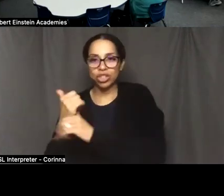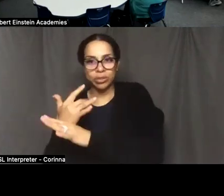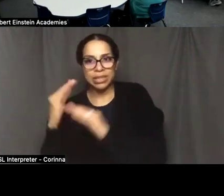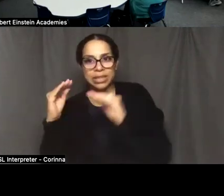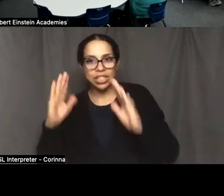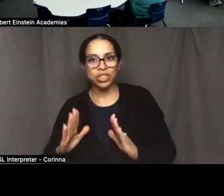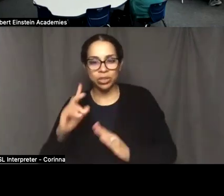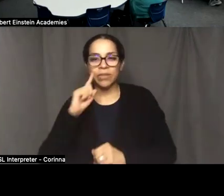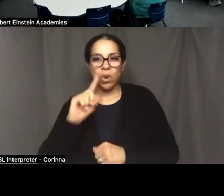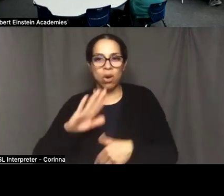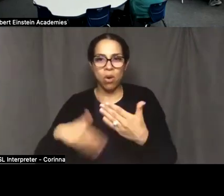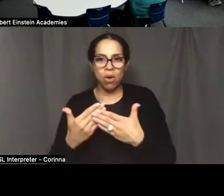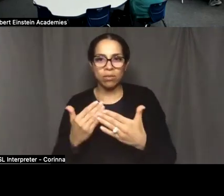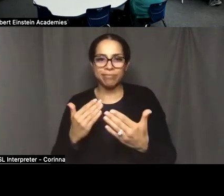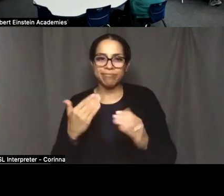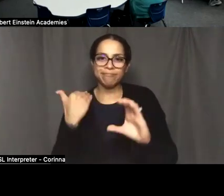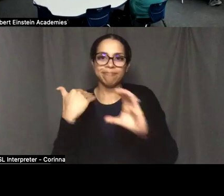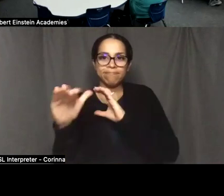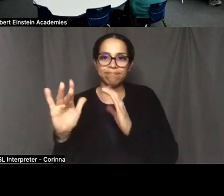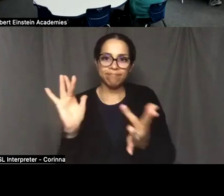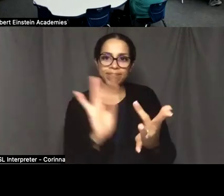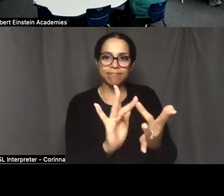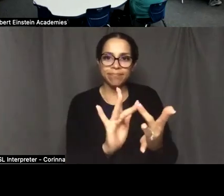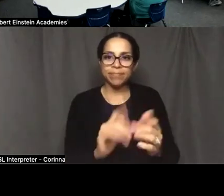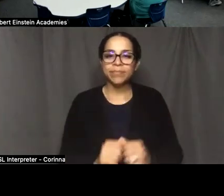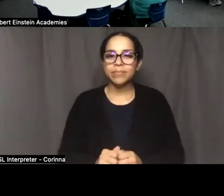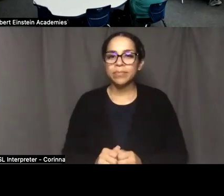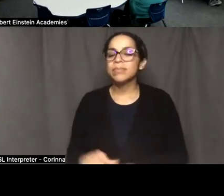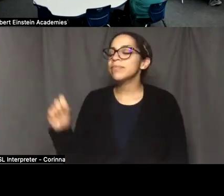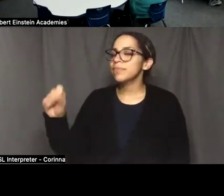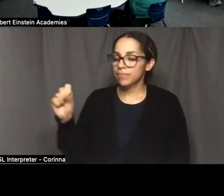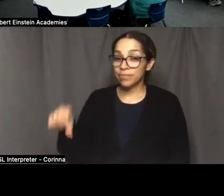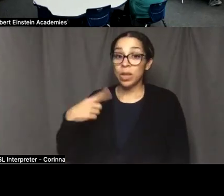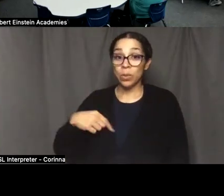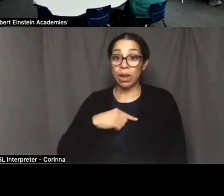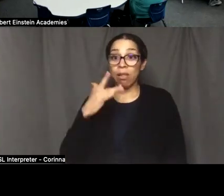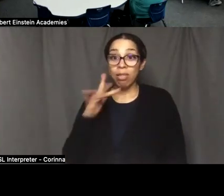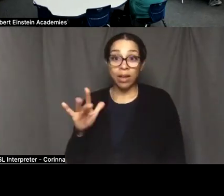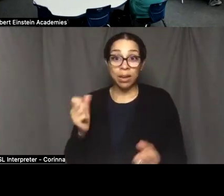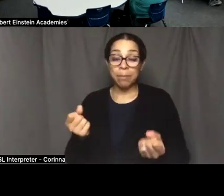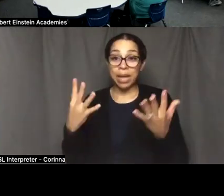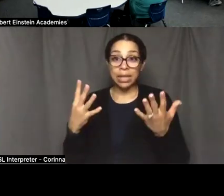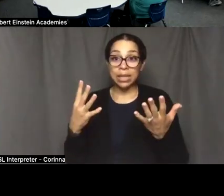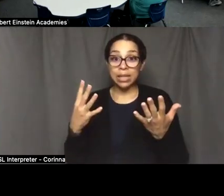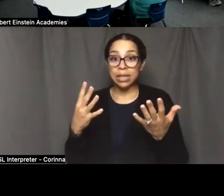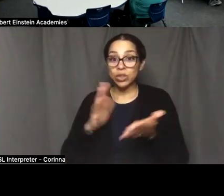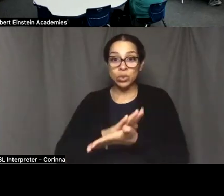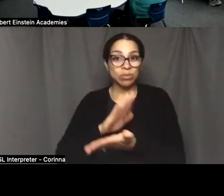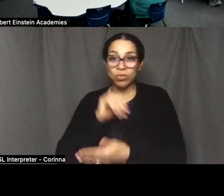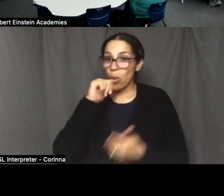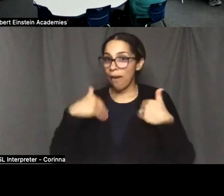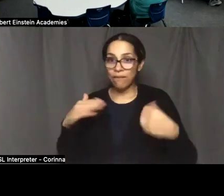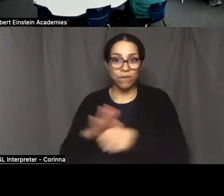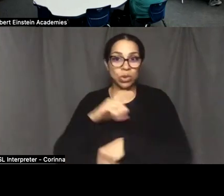but, We also are so lucky. A lot of schools don't have a full-time school librarian anymore, but we do, and